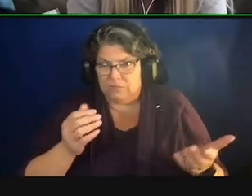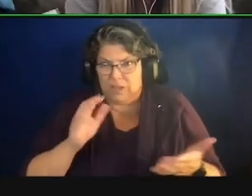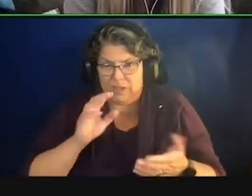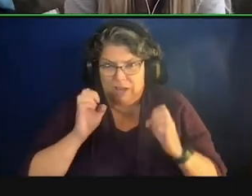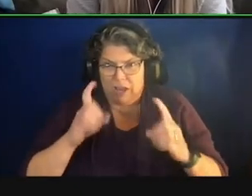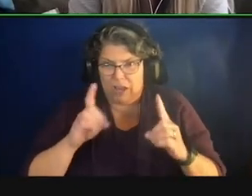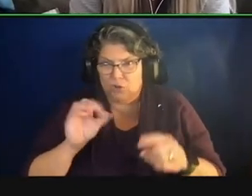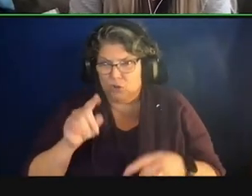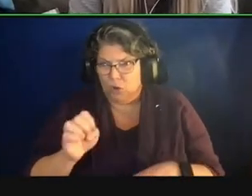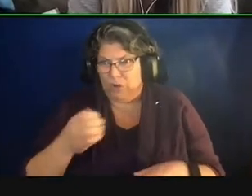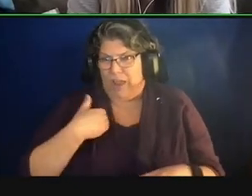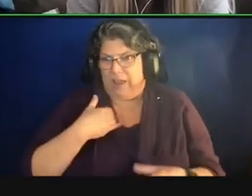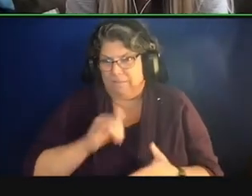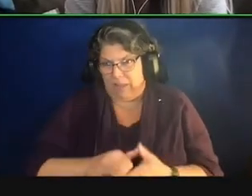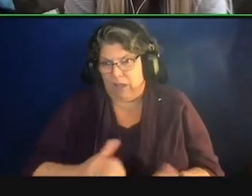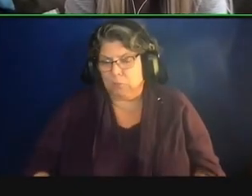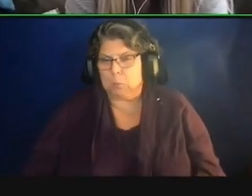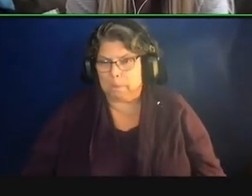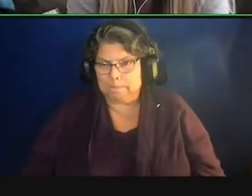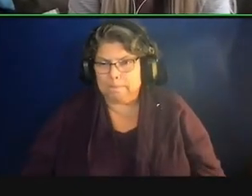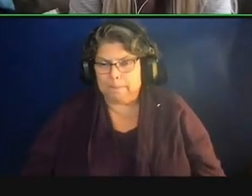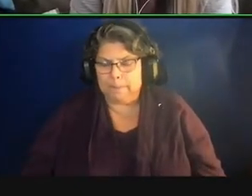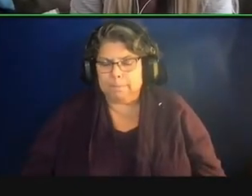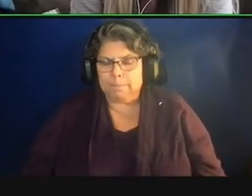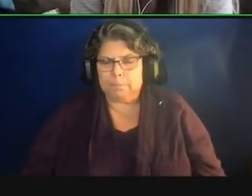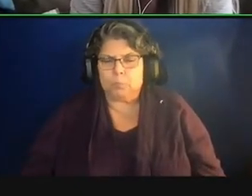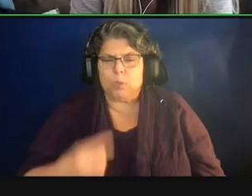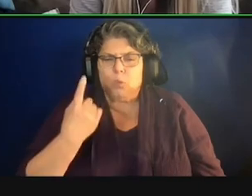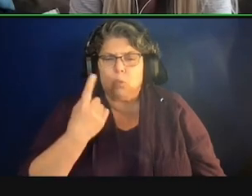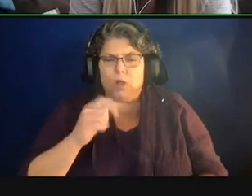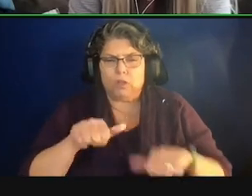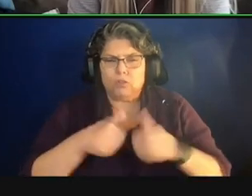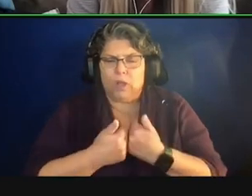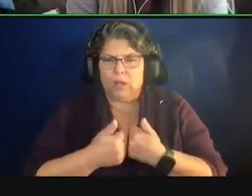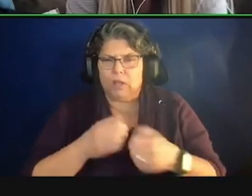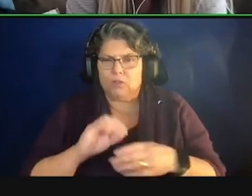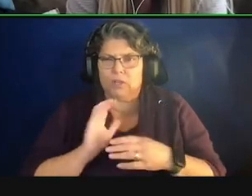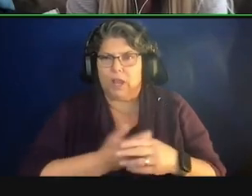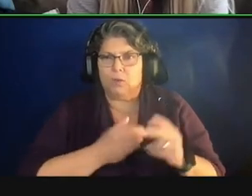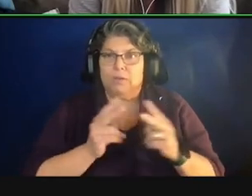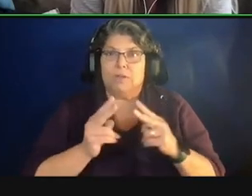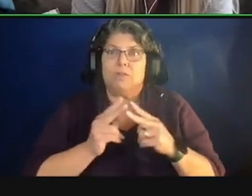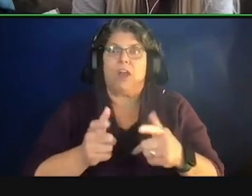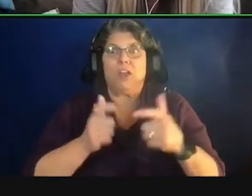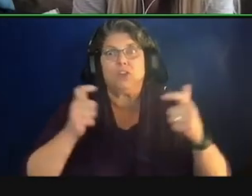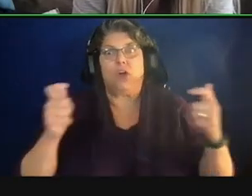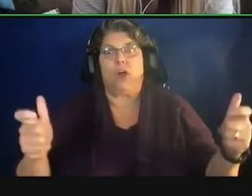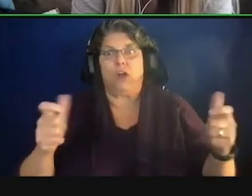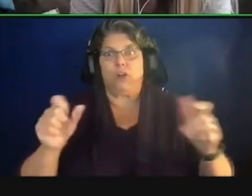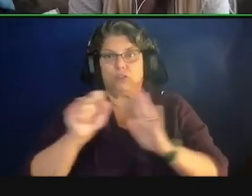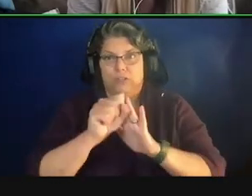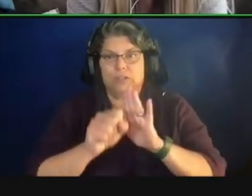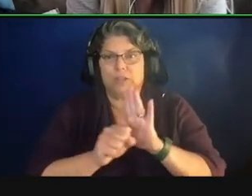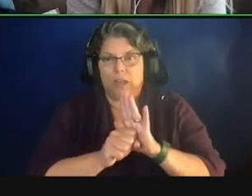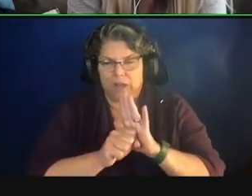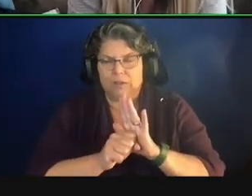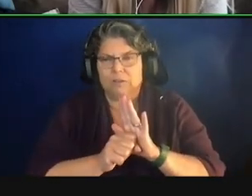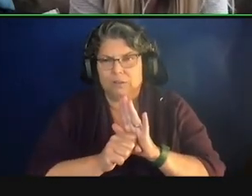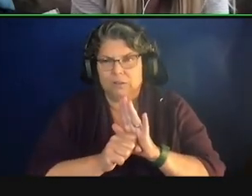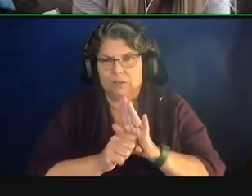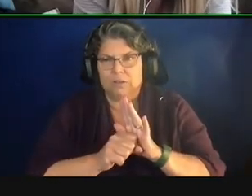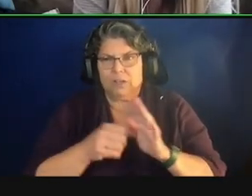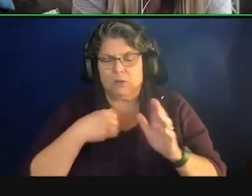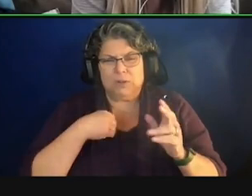code. One of the challenges in our very, very large state is that we have very